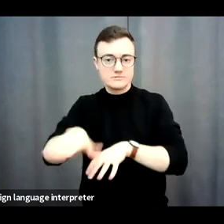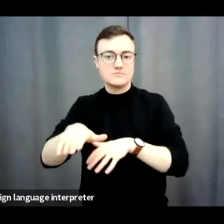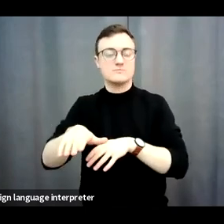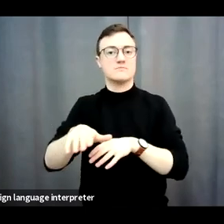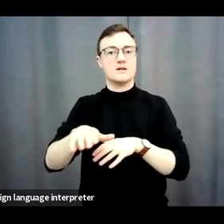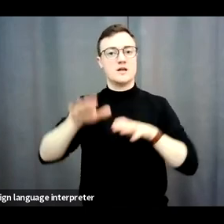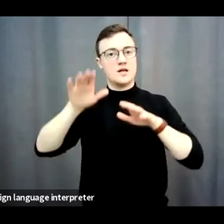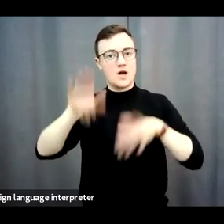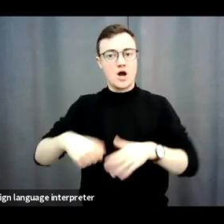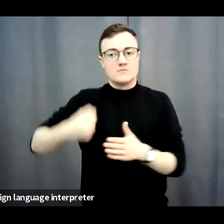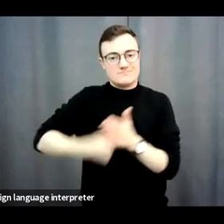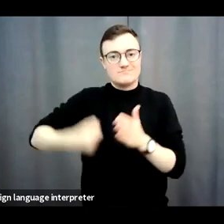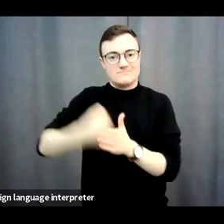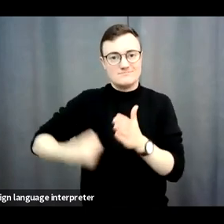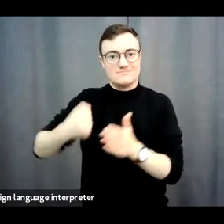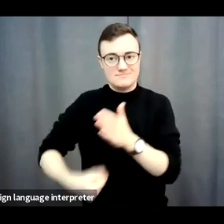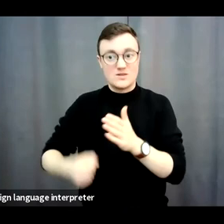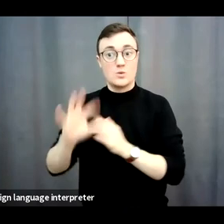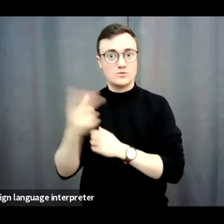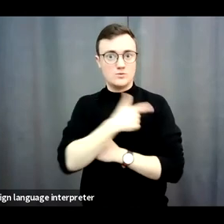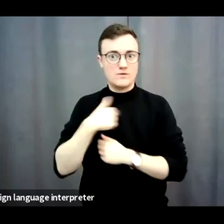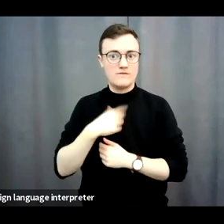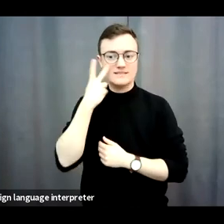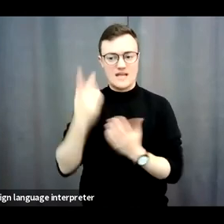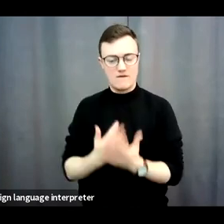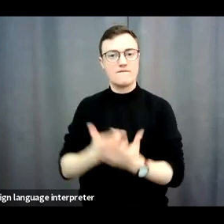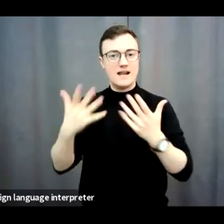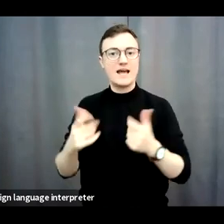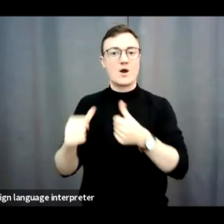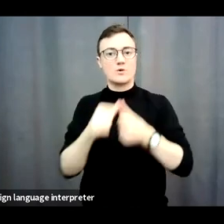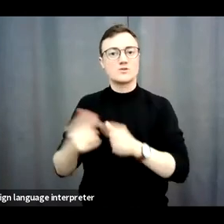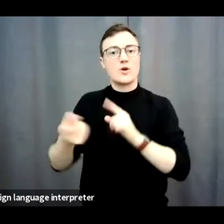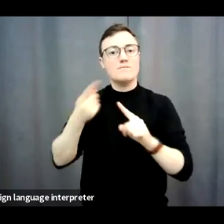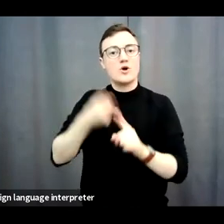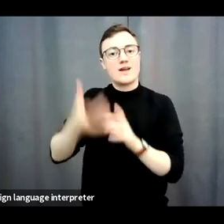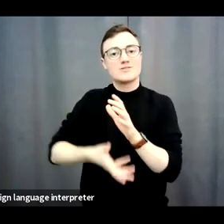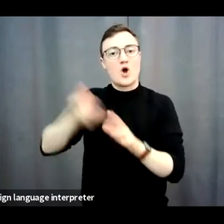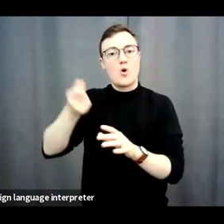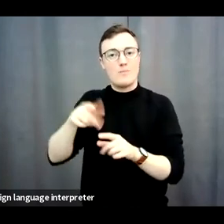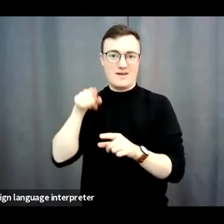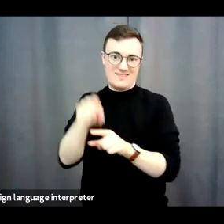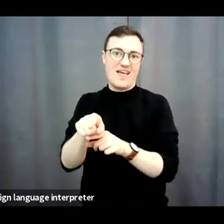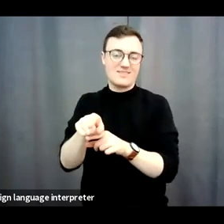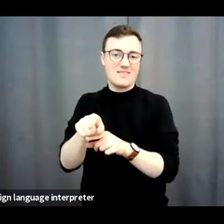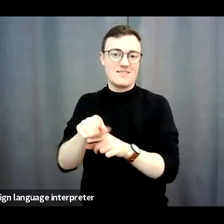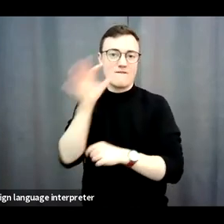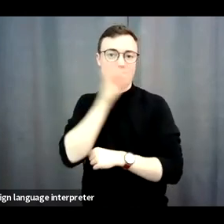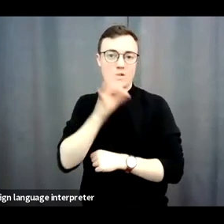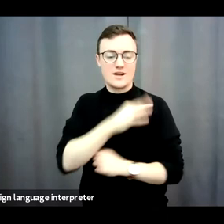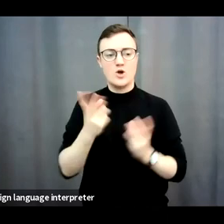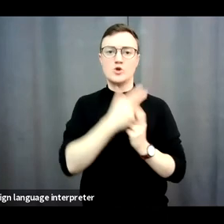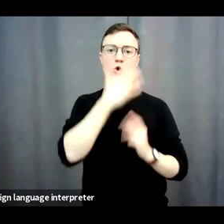more disability organizations working on this topic. So often youth lead the way in